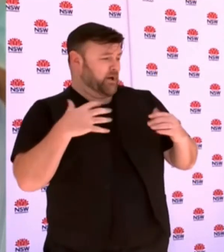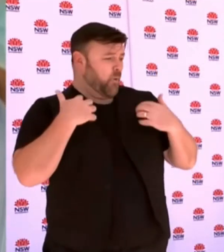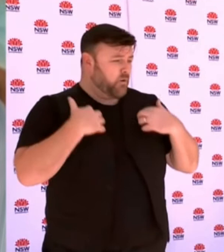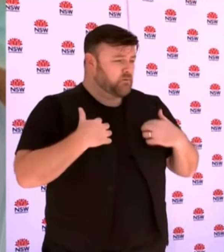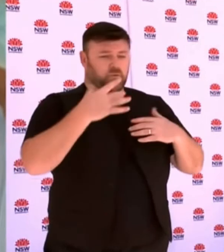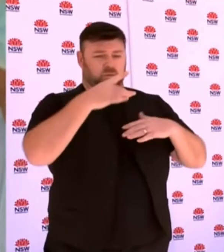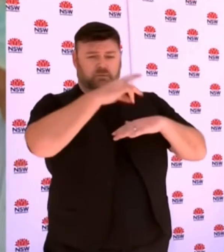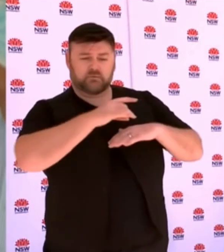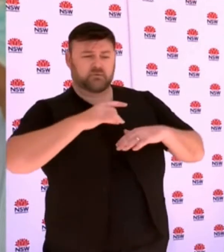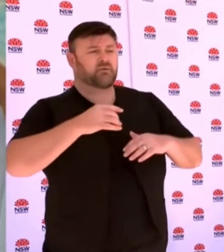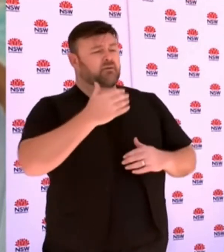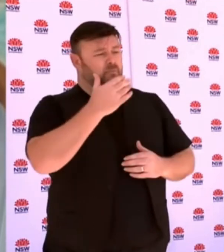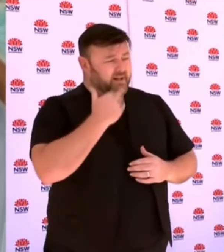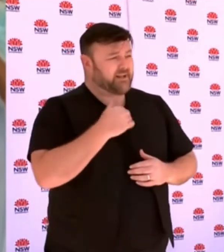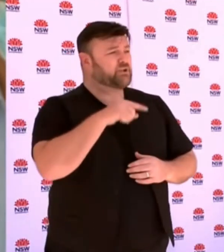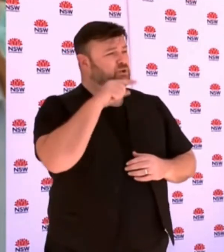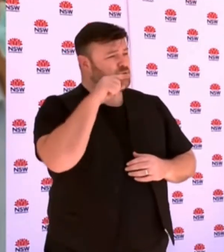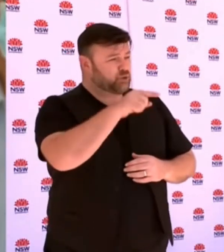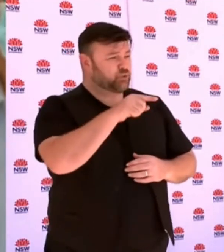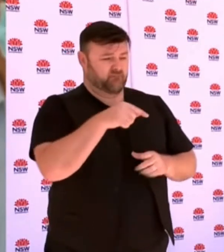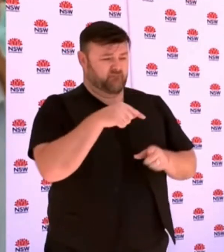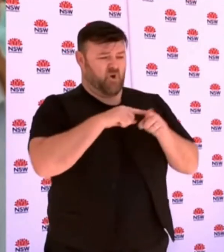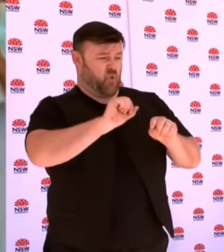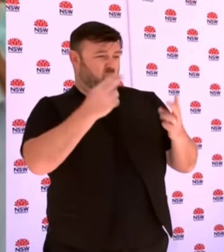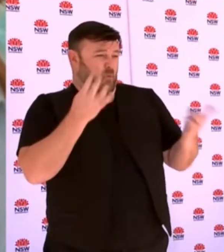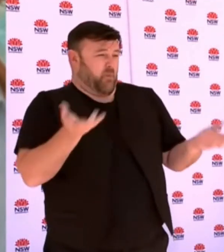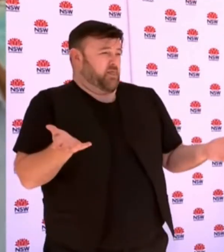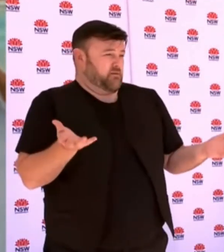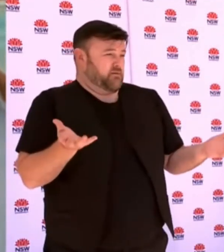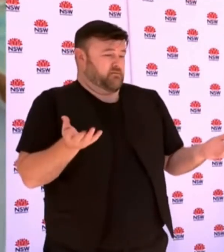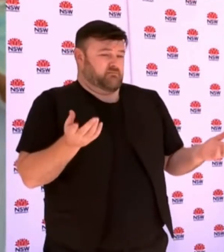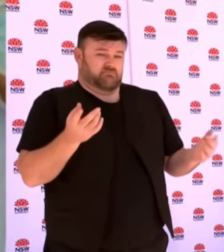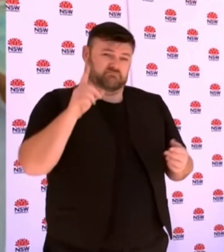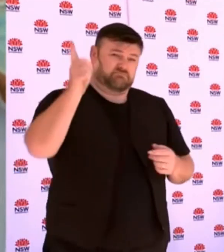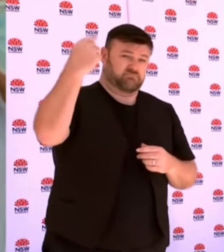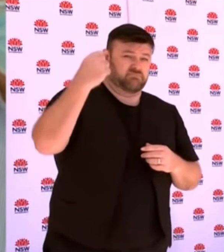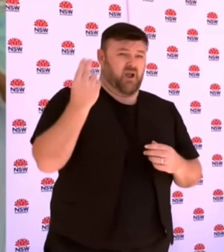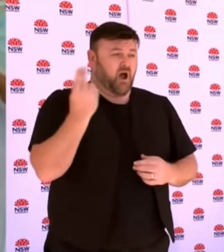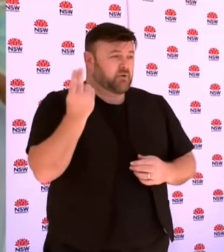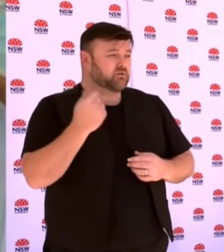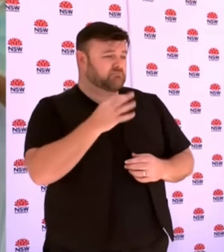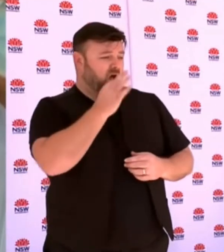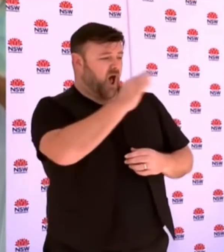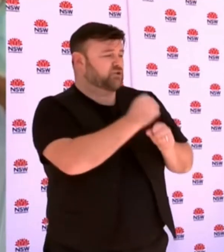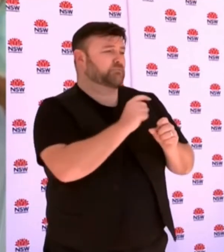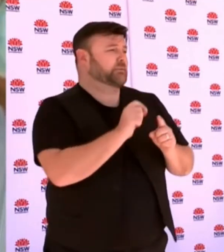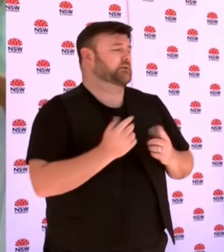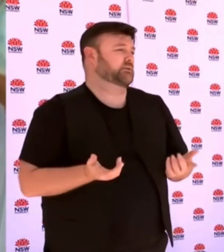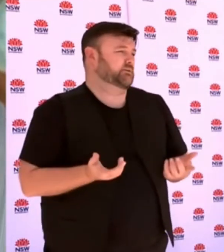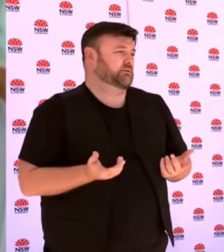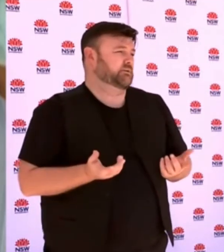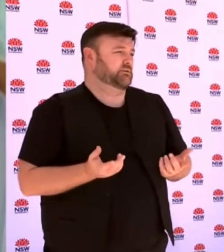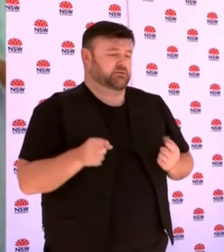again emphasise that please do what you normally would do. Ring the ambulance or seek advice from your